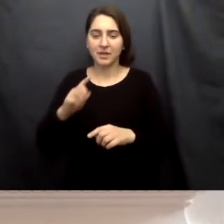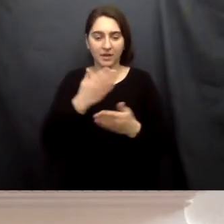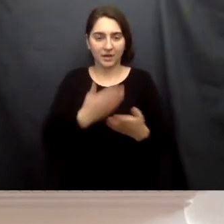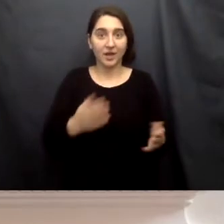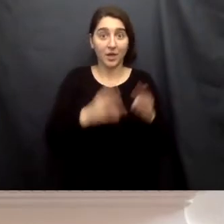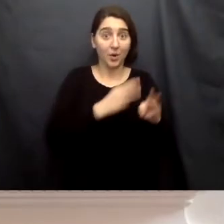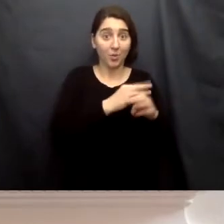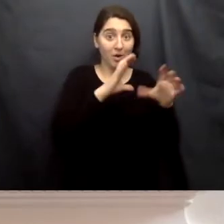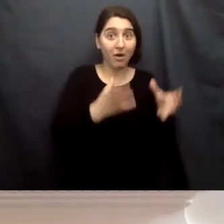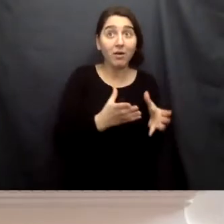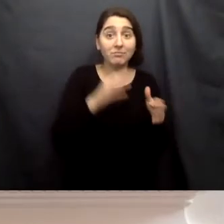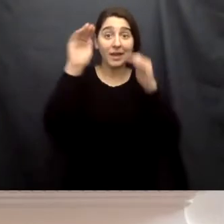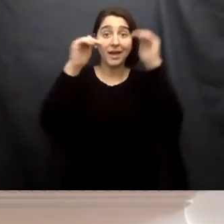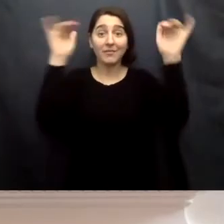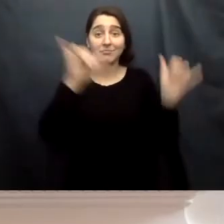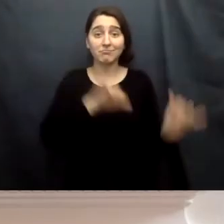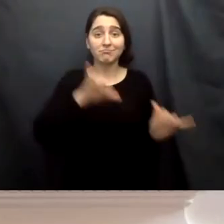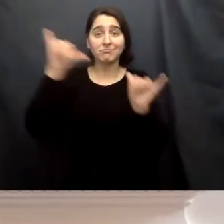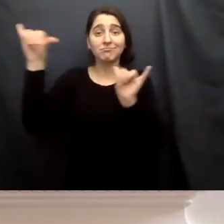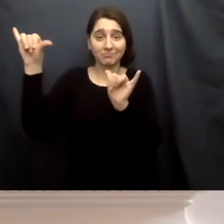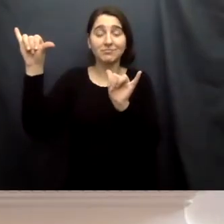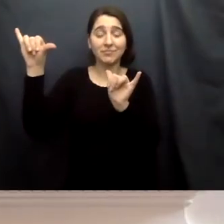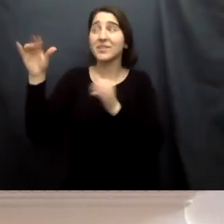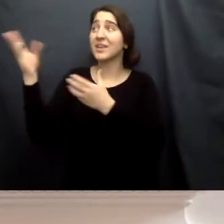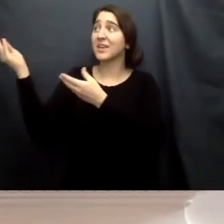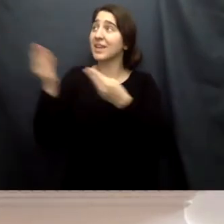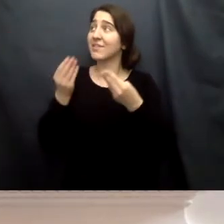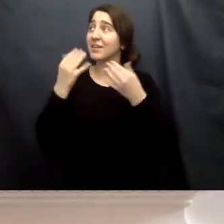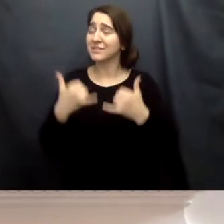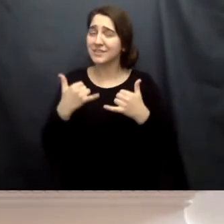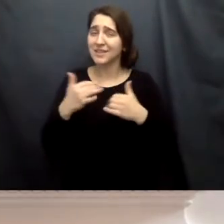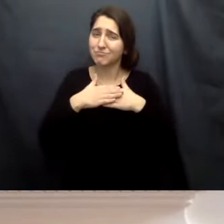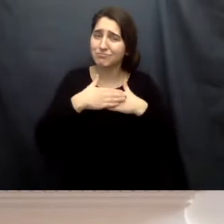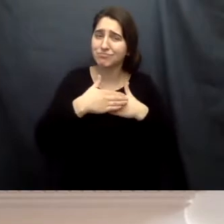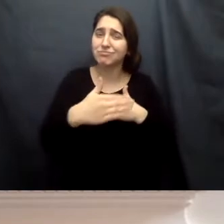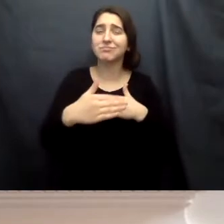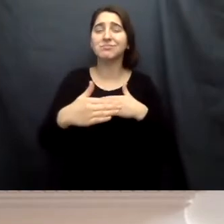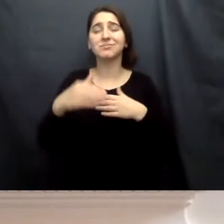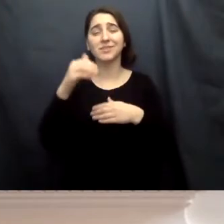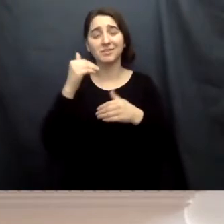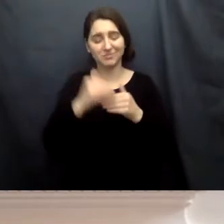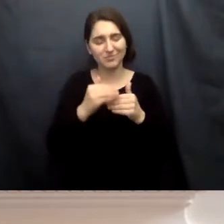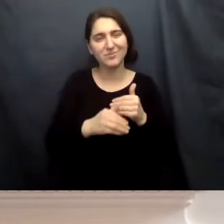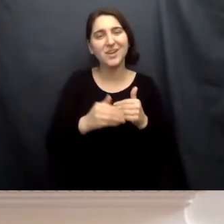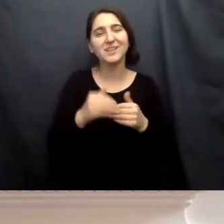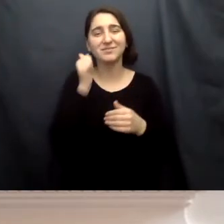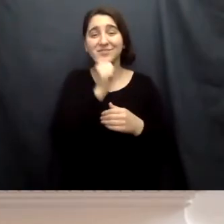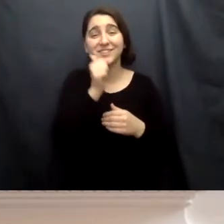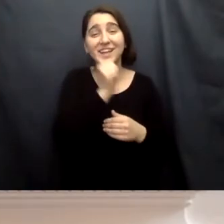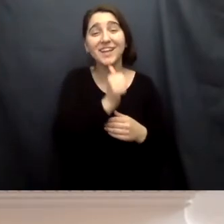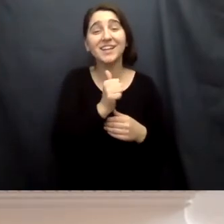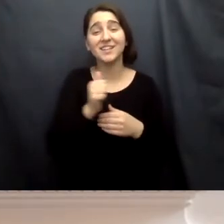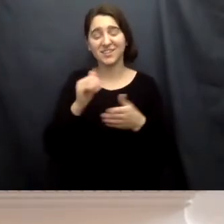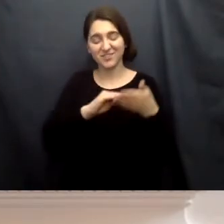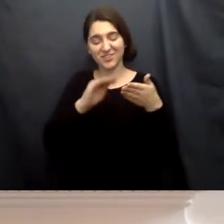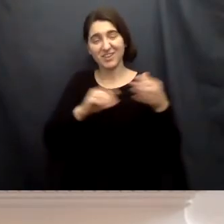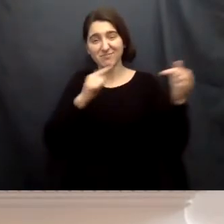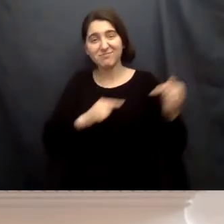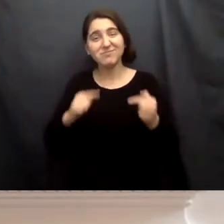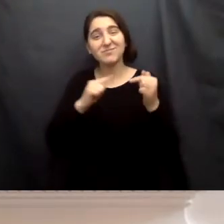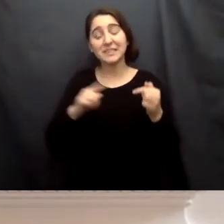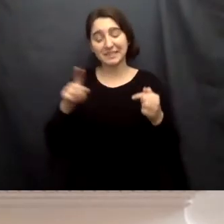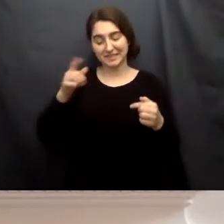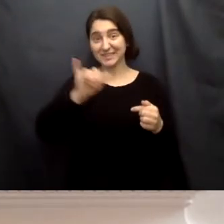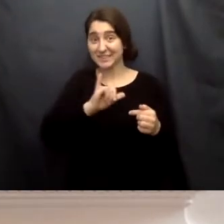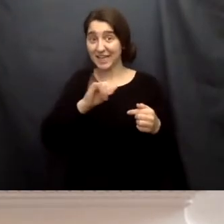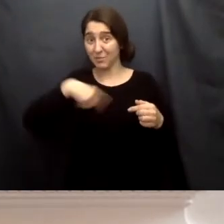kingdom come, thy will be done, on earth as it is in heaven. Give us this day our daily bread,